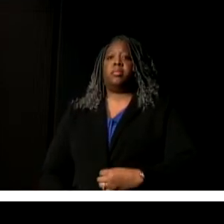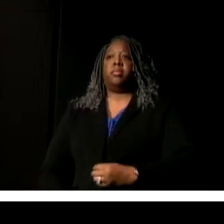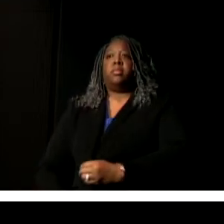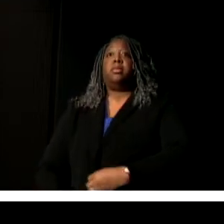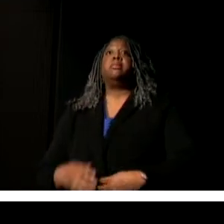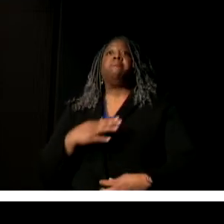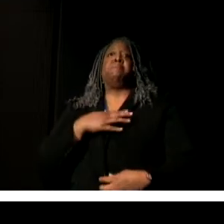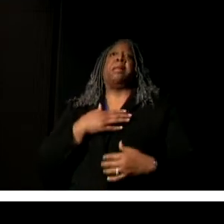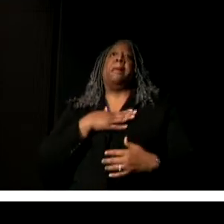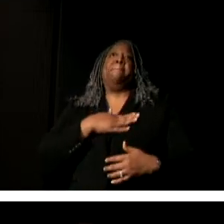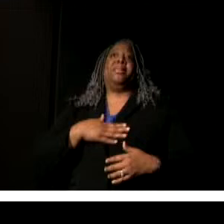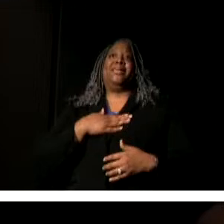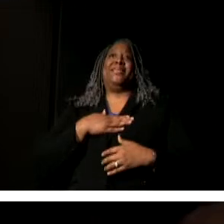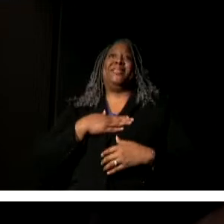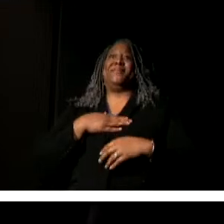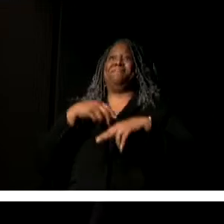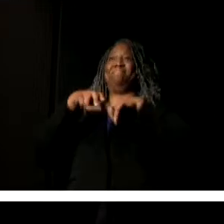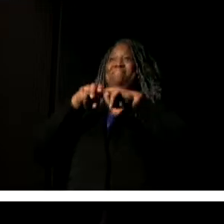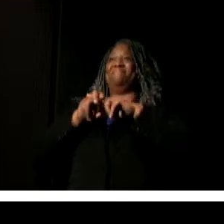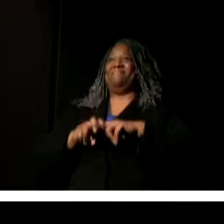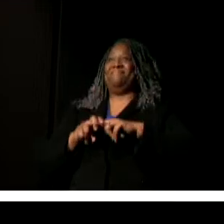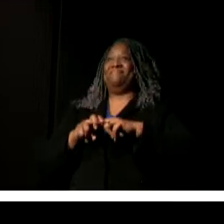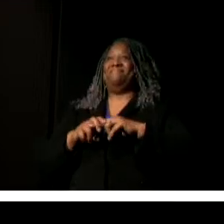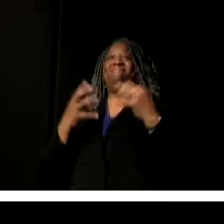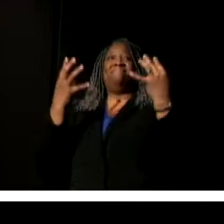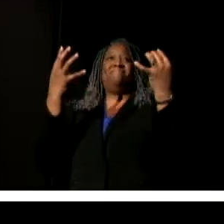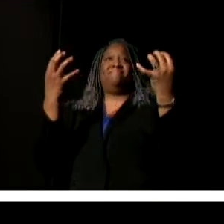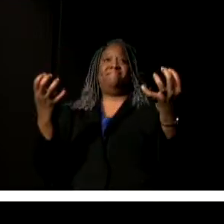Please be seated.